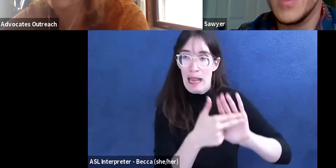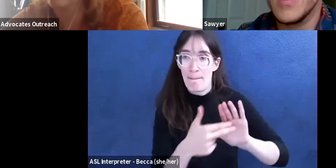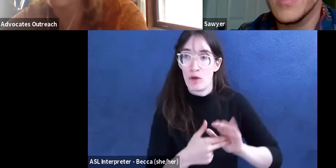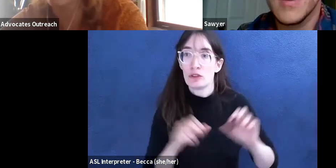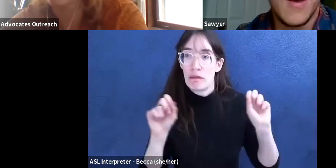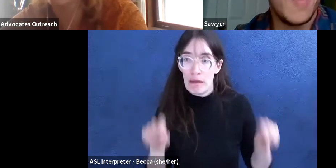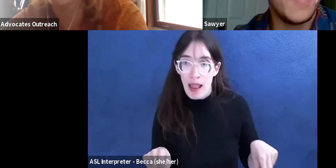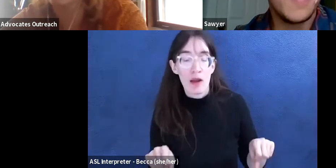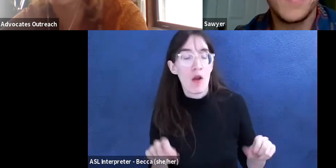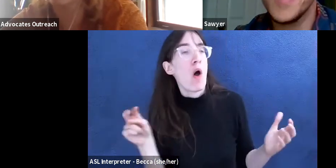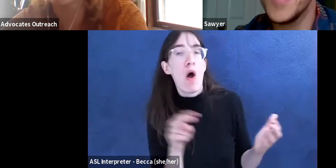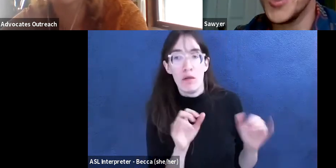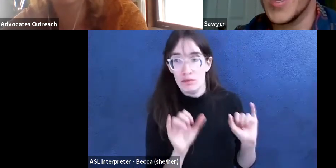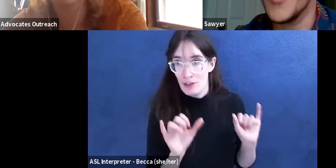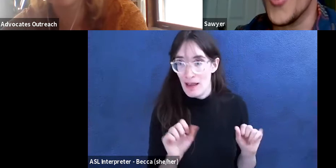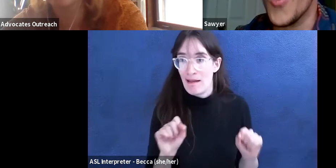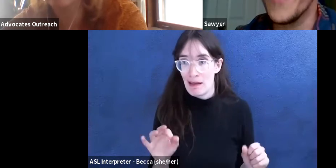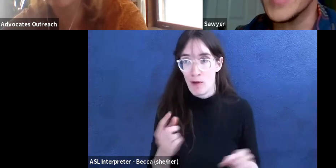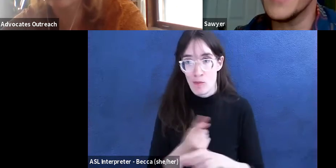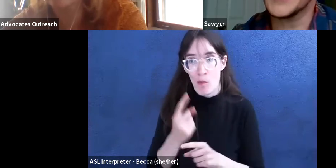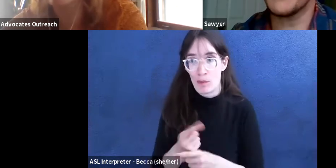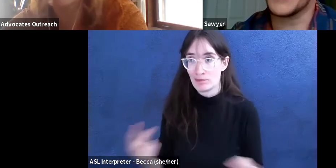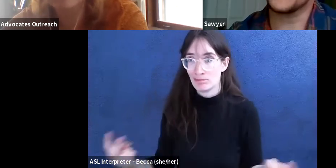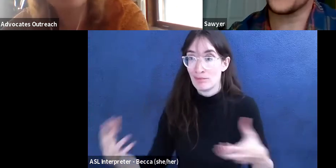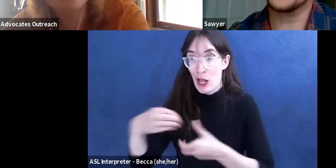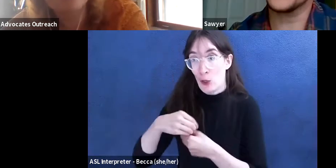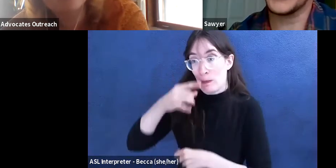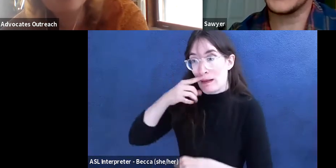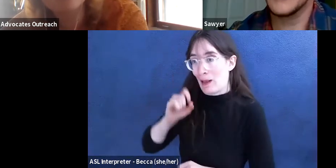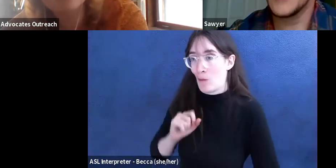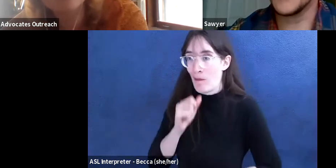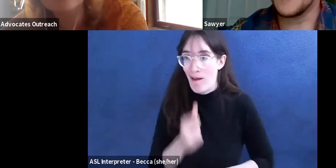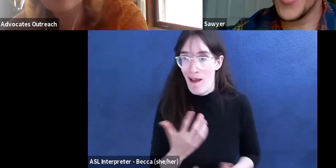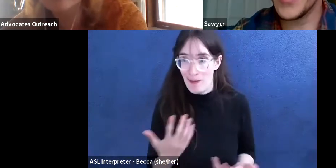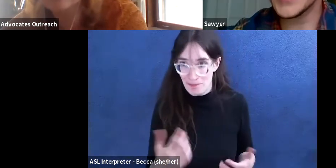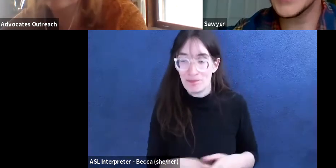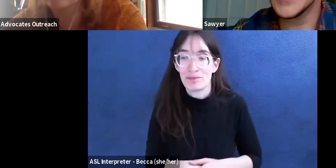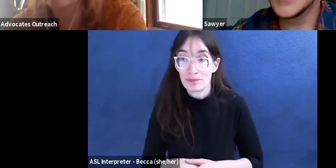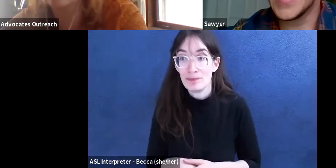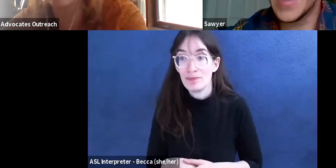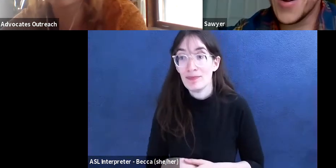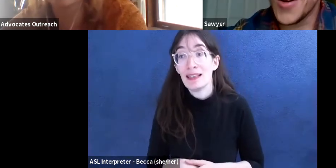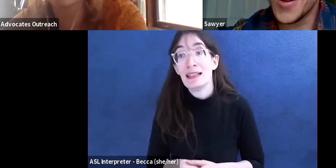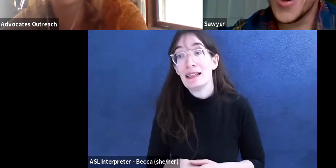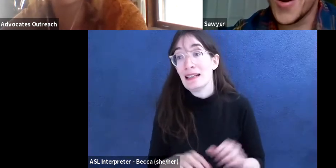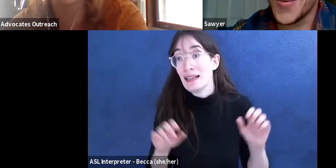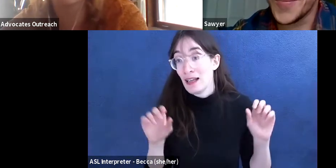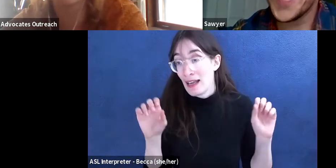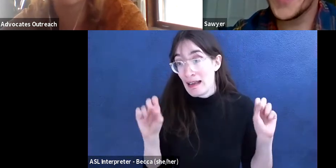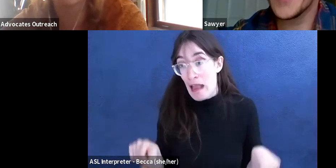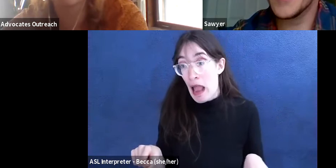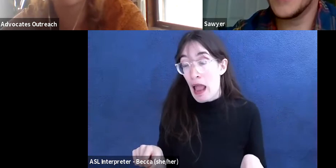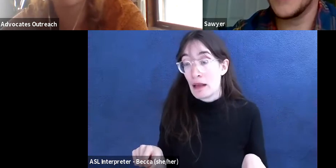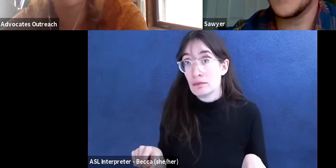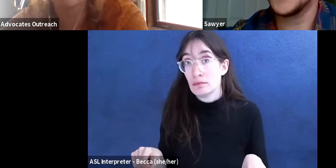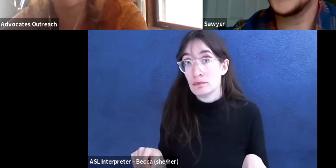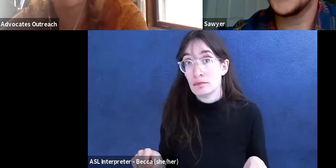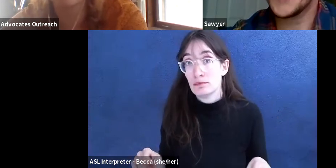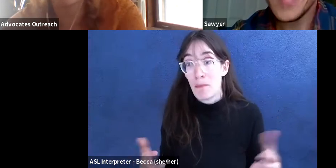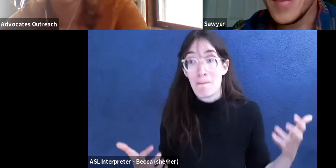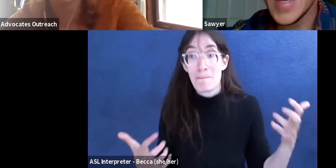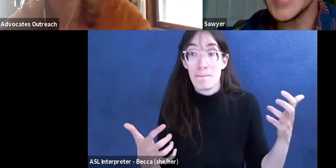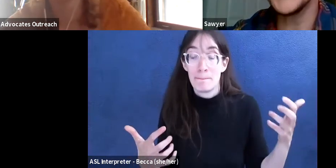amaze.org is a really good website that has lots of short animated